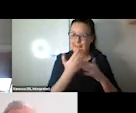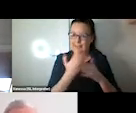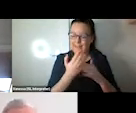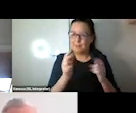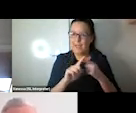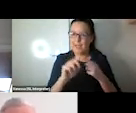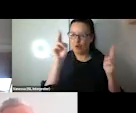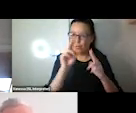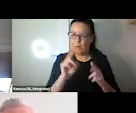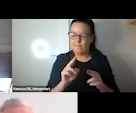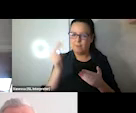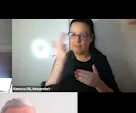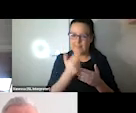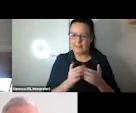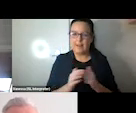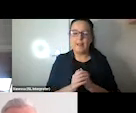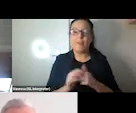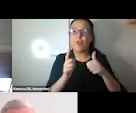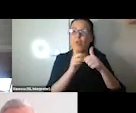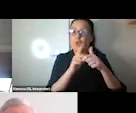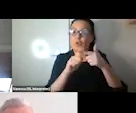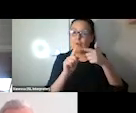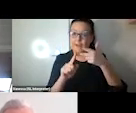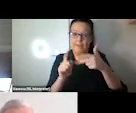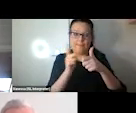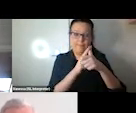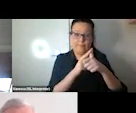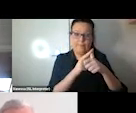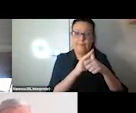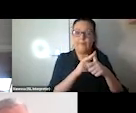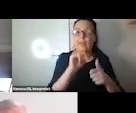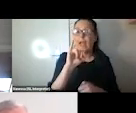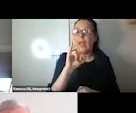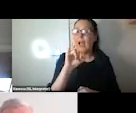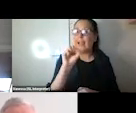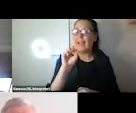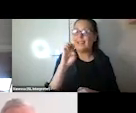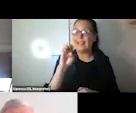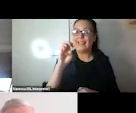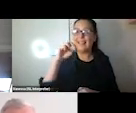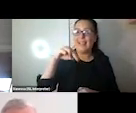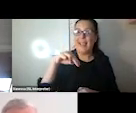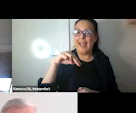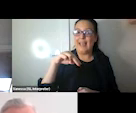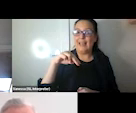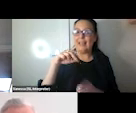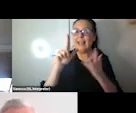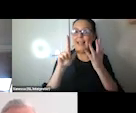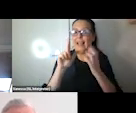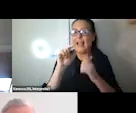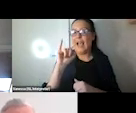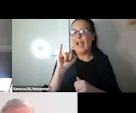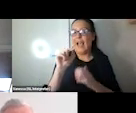3 standards are as follows. There's the main document, which is ISEN 17210. You've heard some of our previous speakers talking about